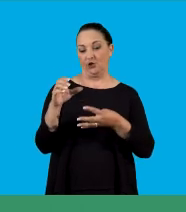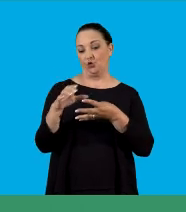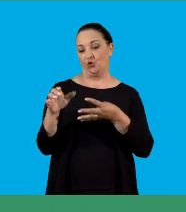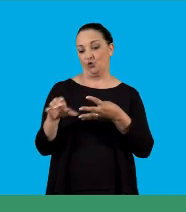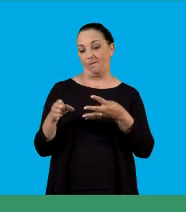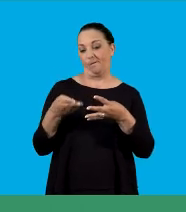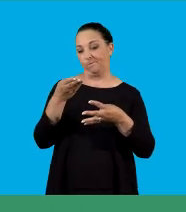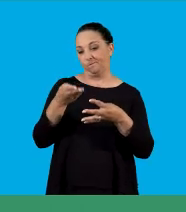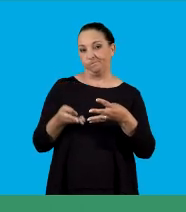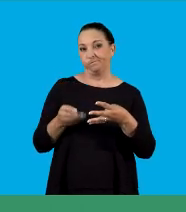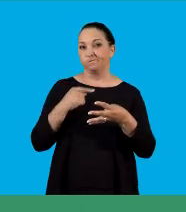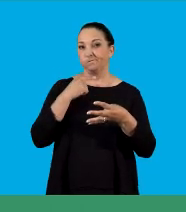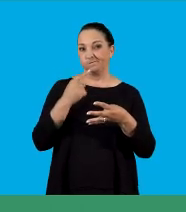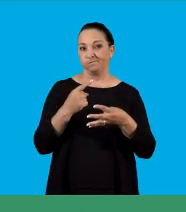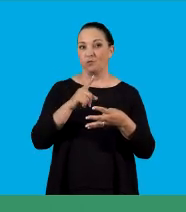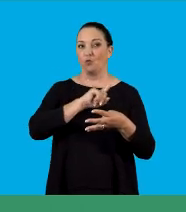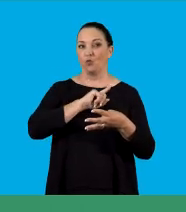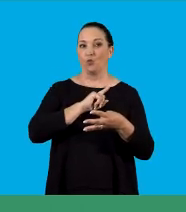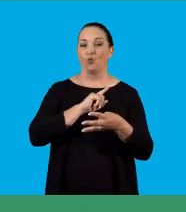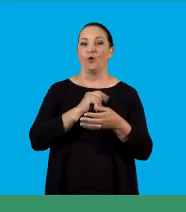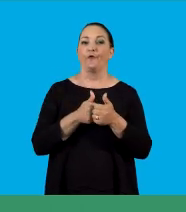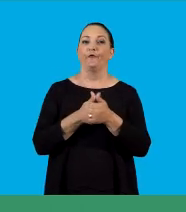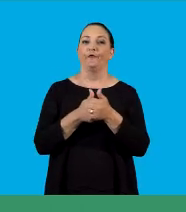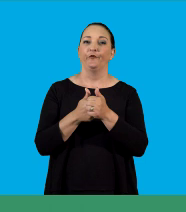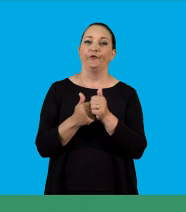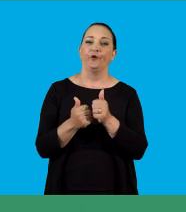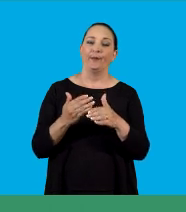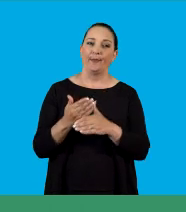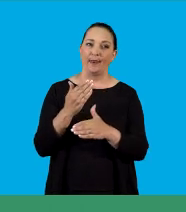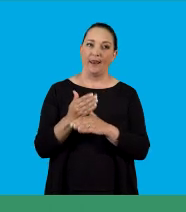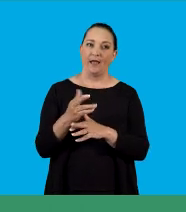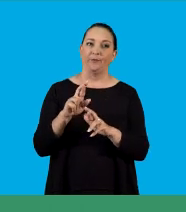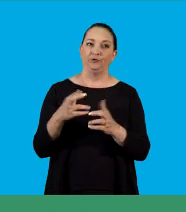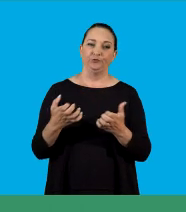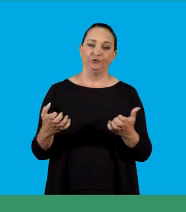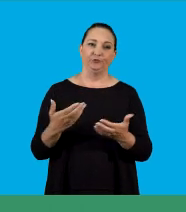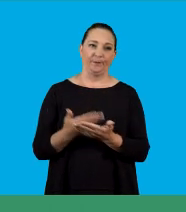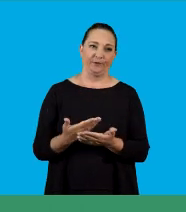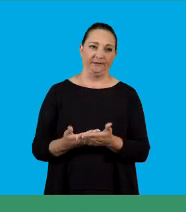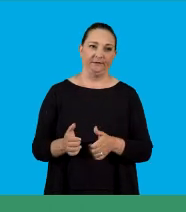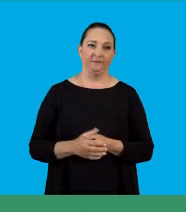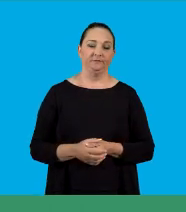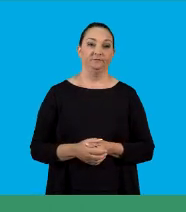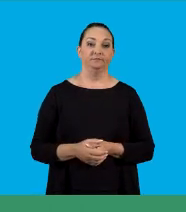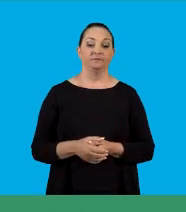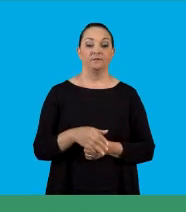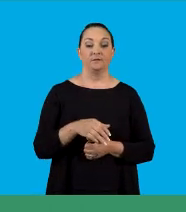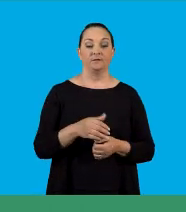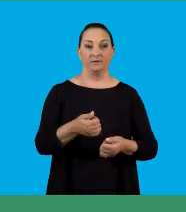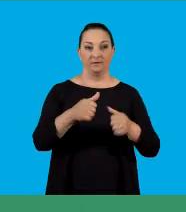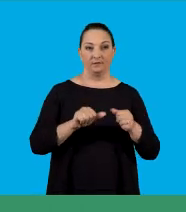that ensures fair labor and human resource practices. Lastly, according to the